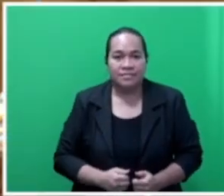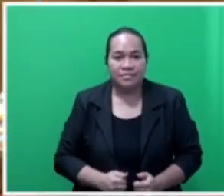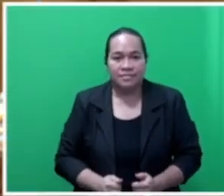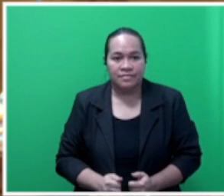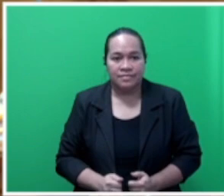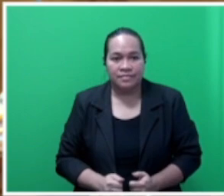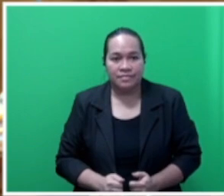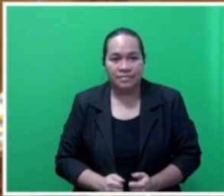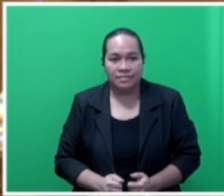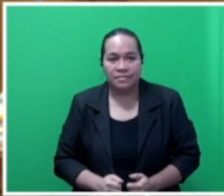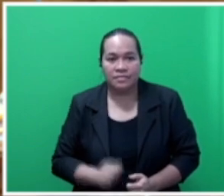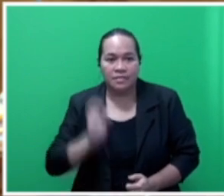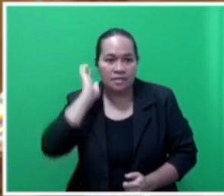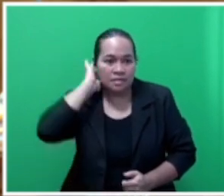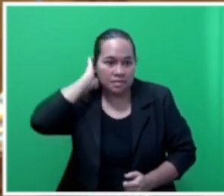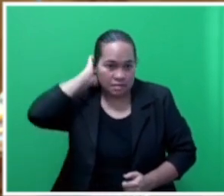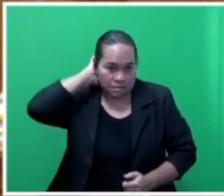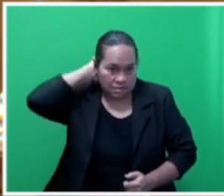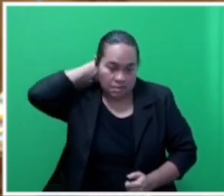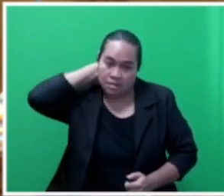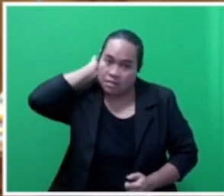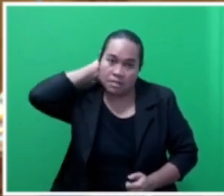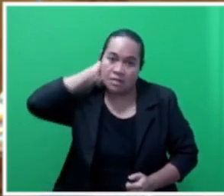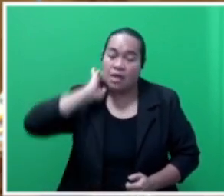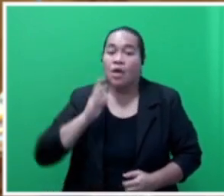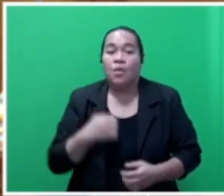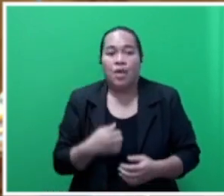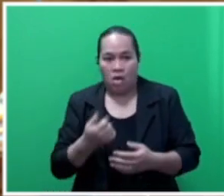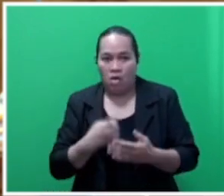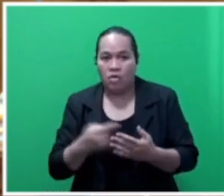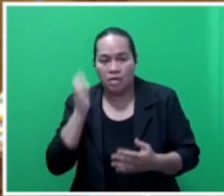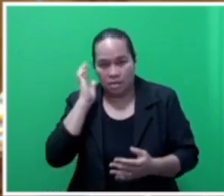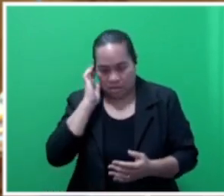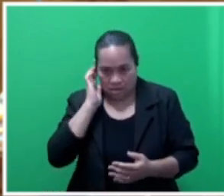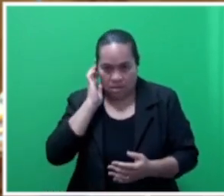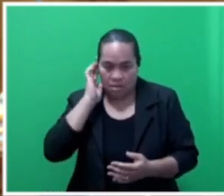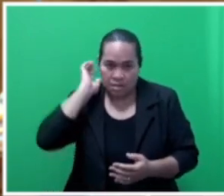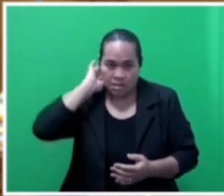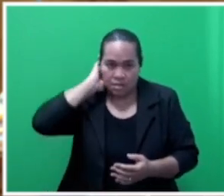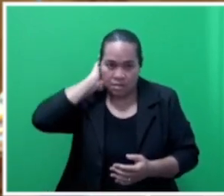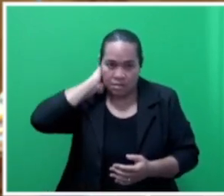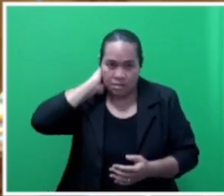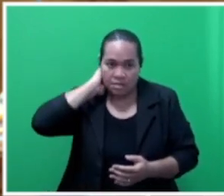and live within our means and only borrow for capital formation.